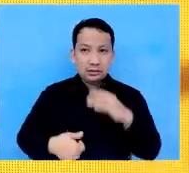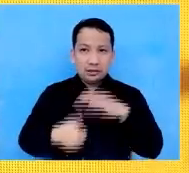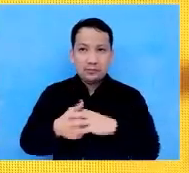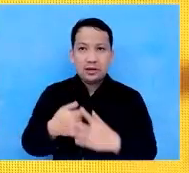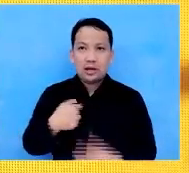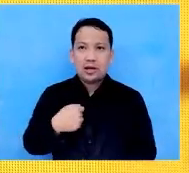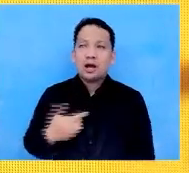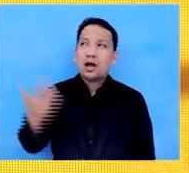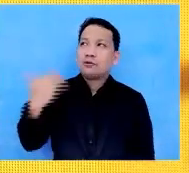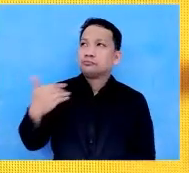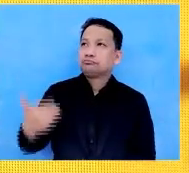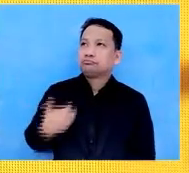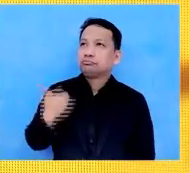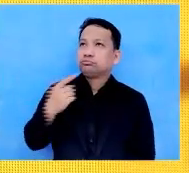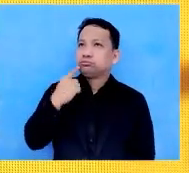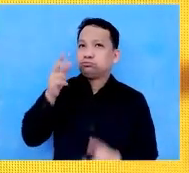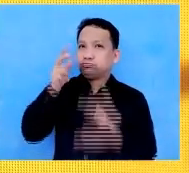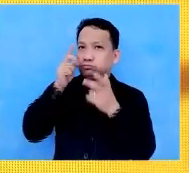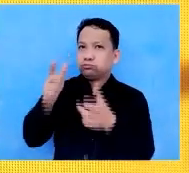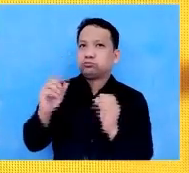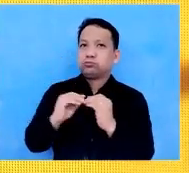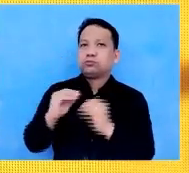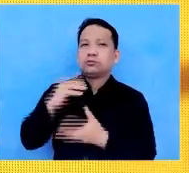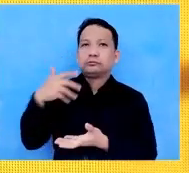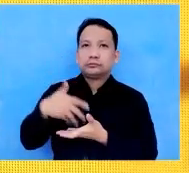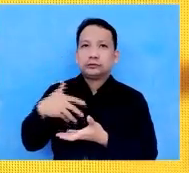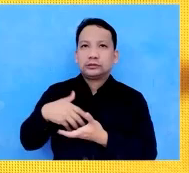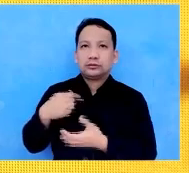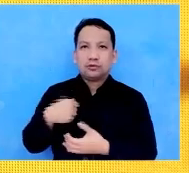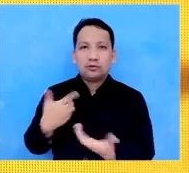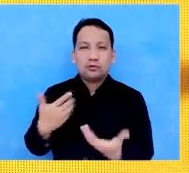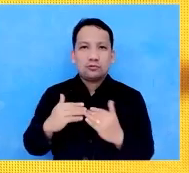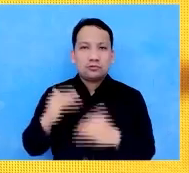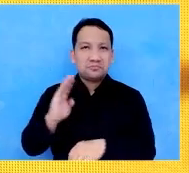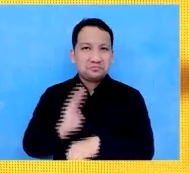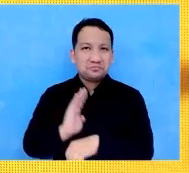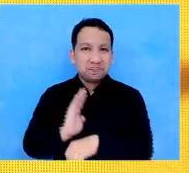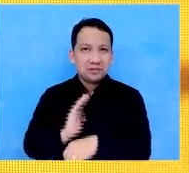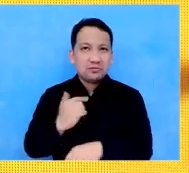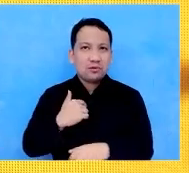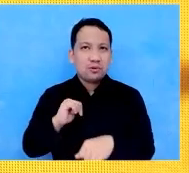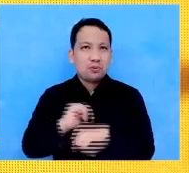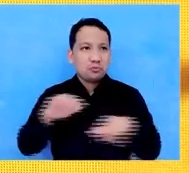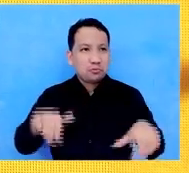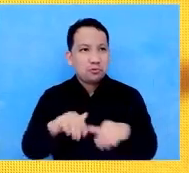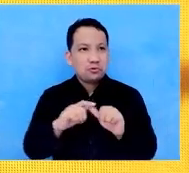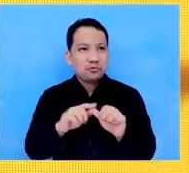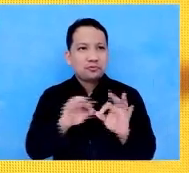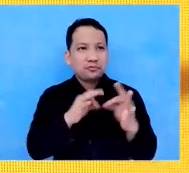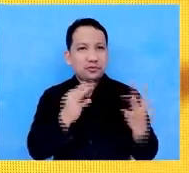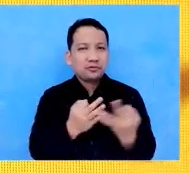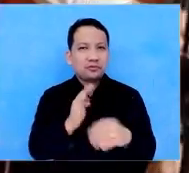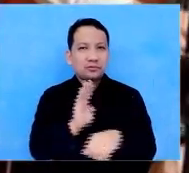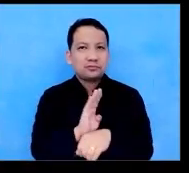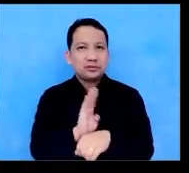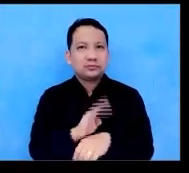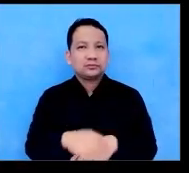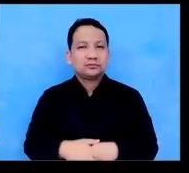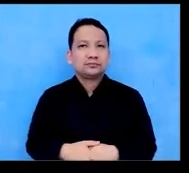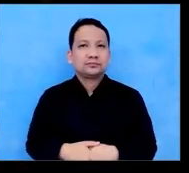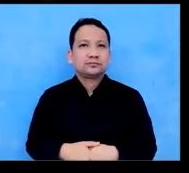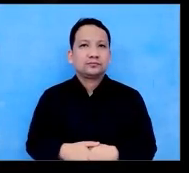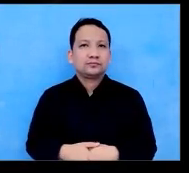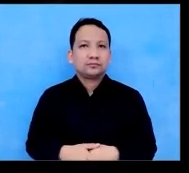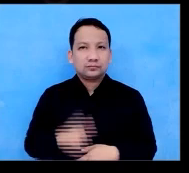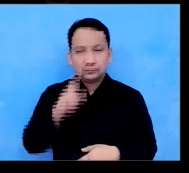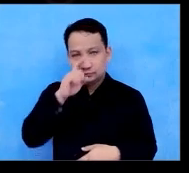I was younger, I focused more on my studies and business. So I worked for our family business. And then at